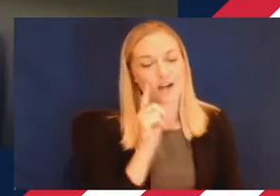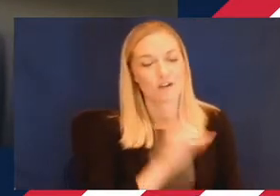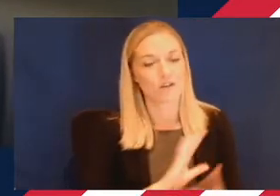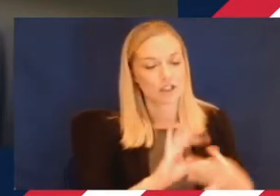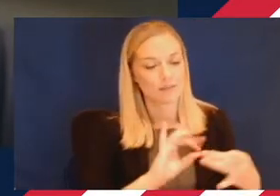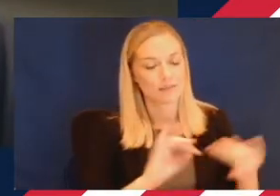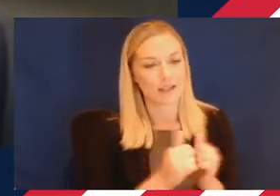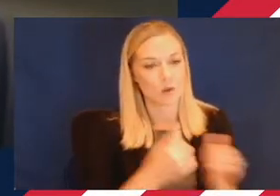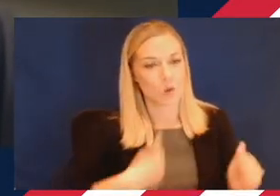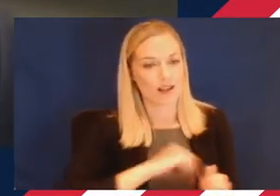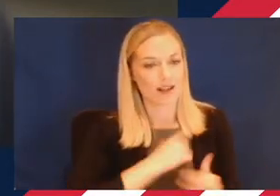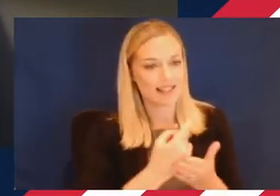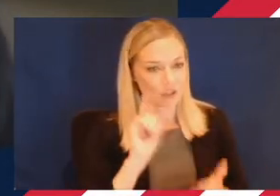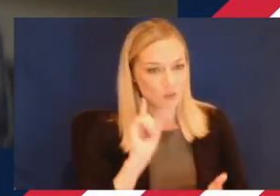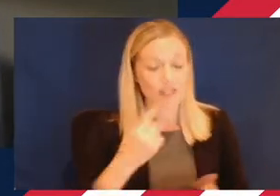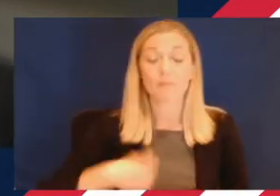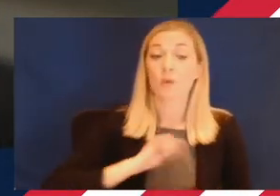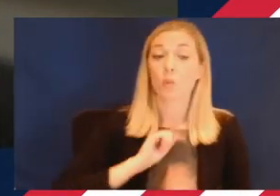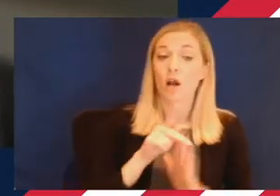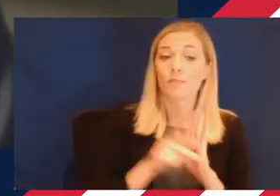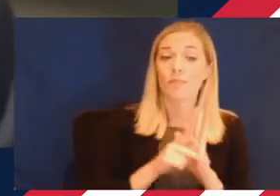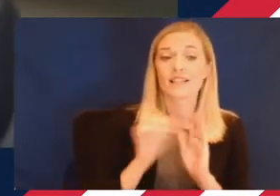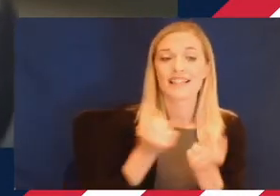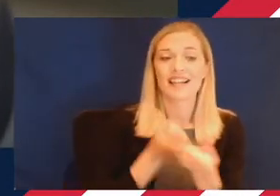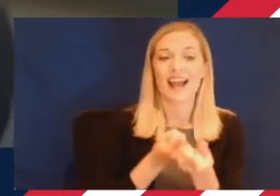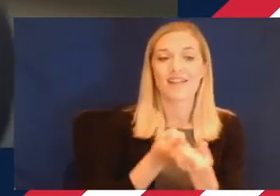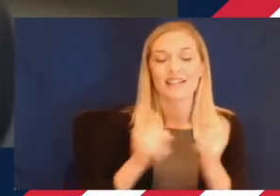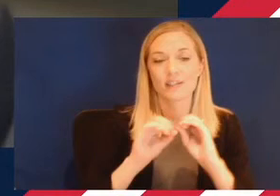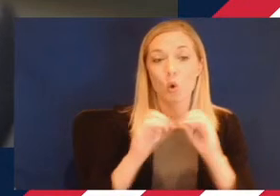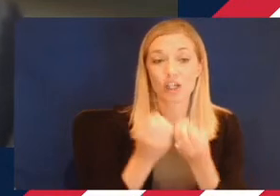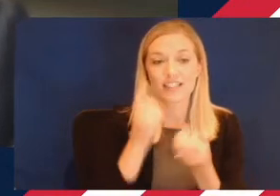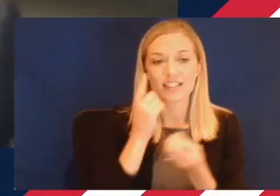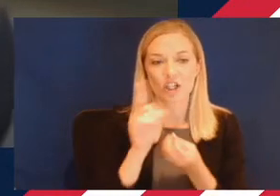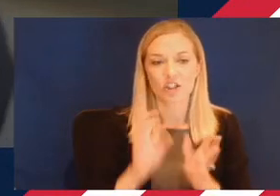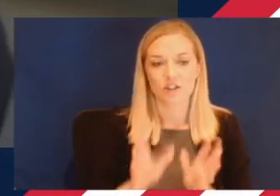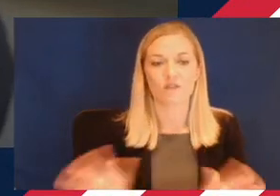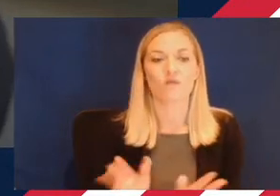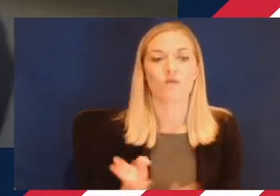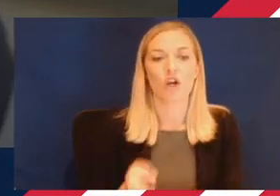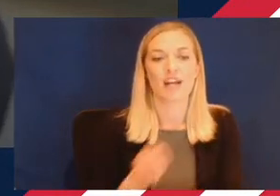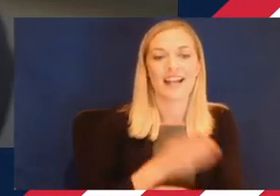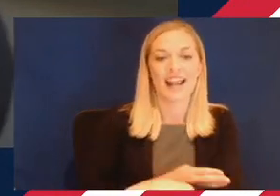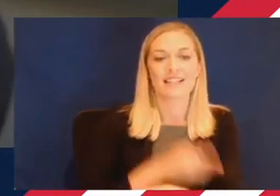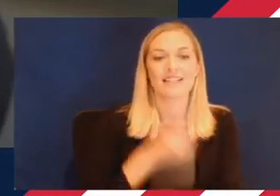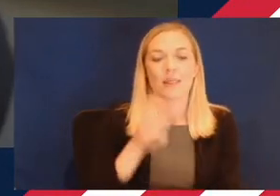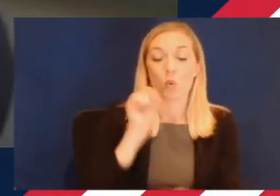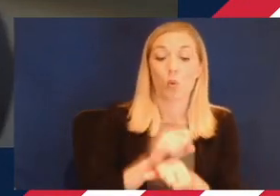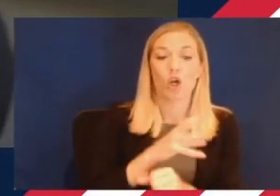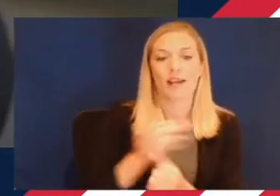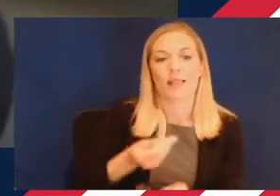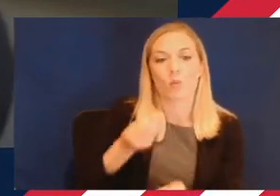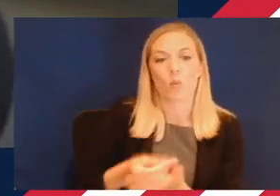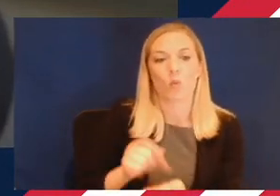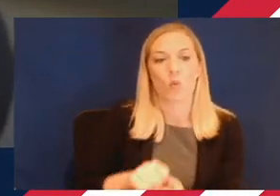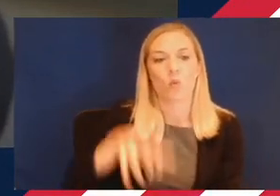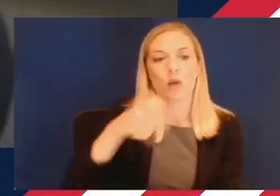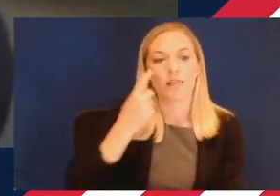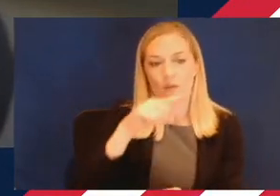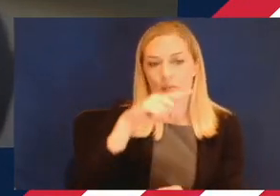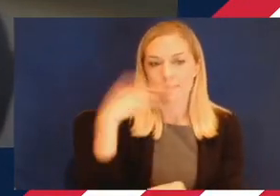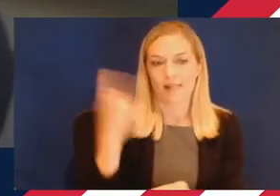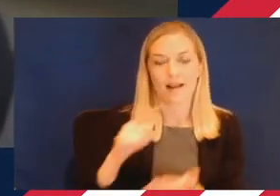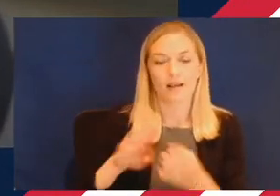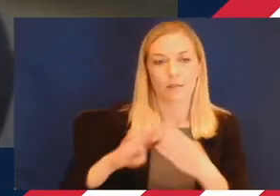policy and advocacy organization for advancing work, wealth, and wages in the Black community. The organization was founded by 70 Black